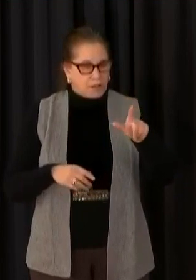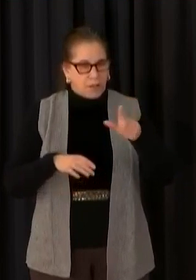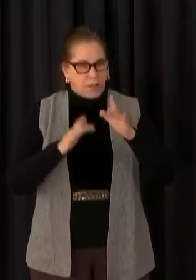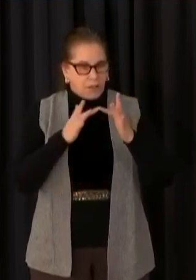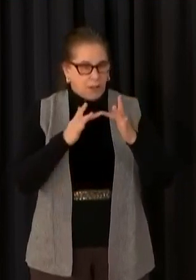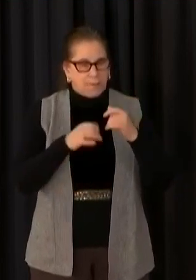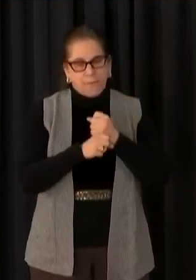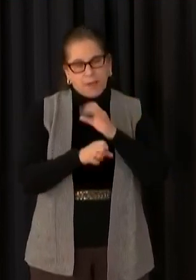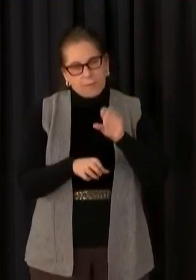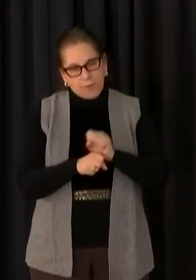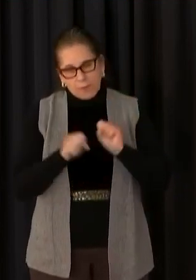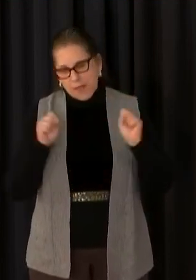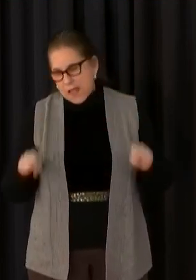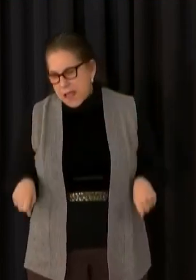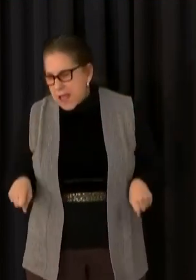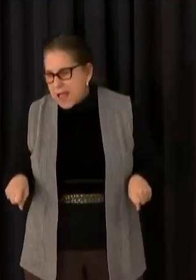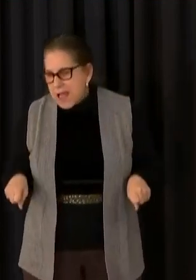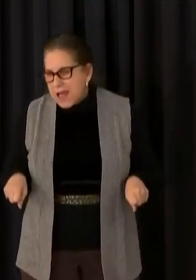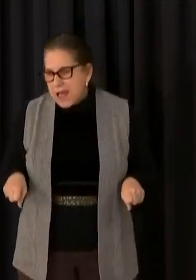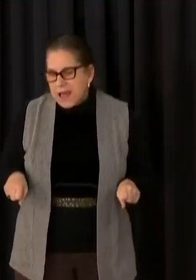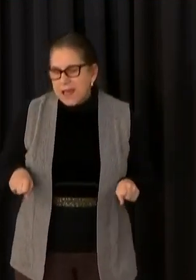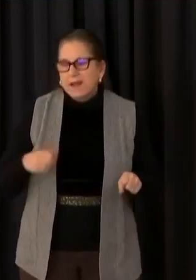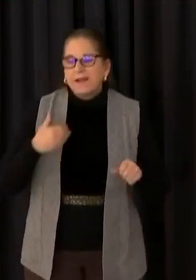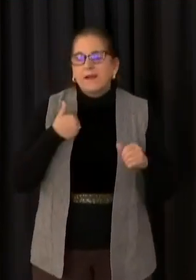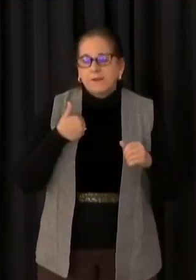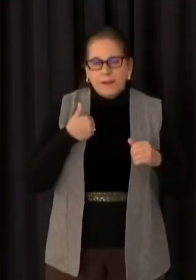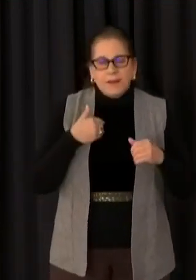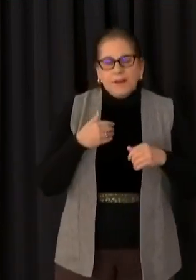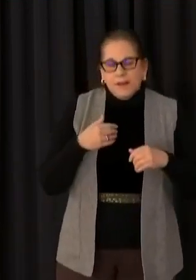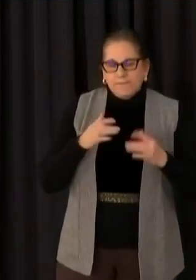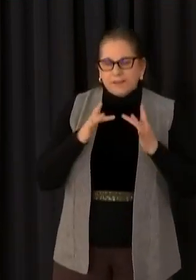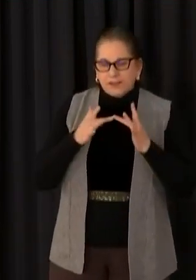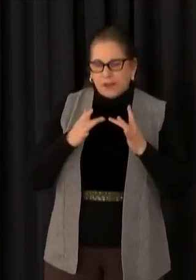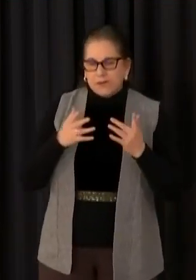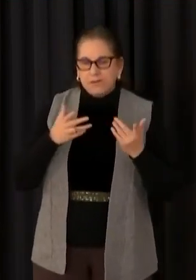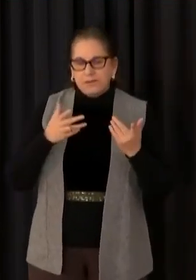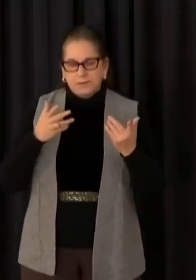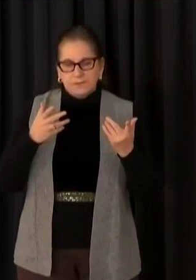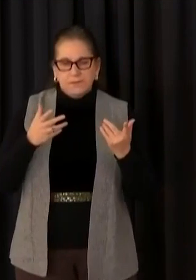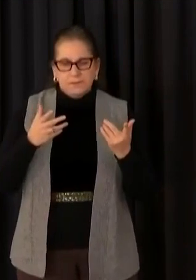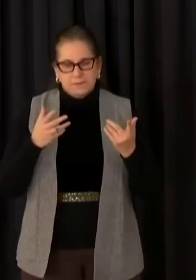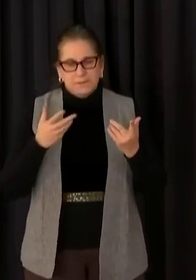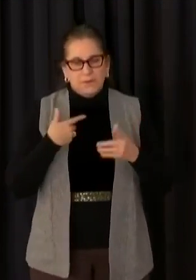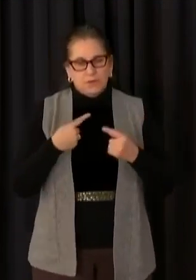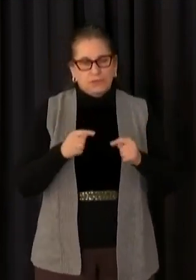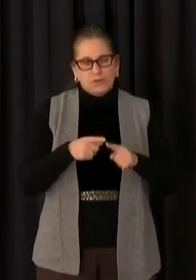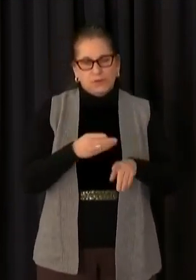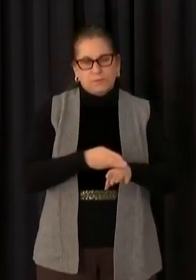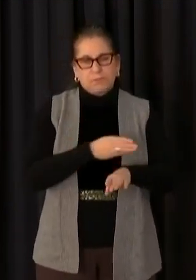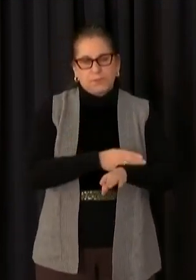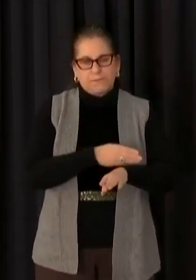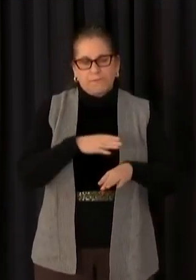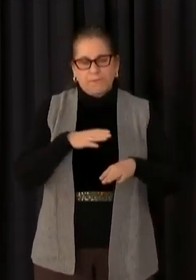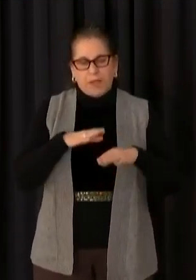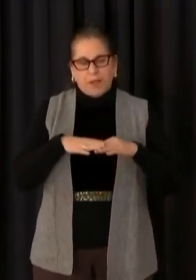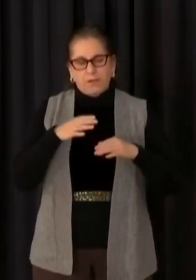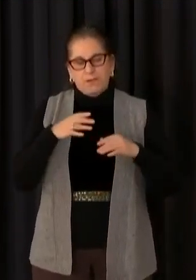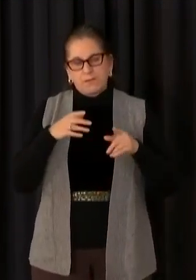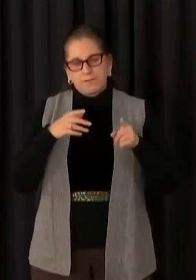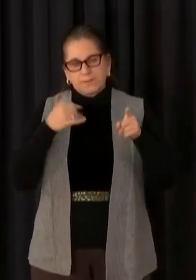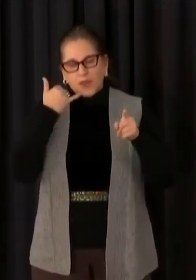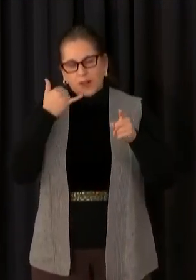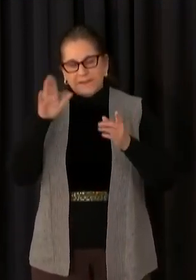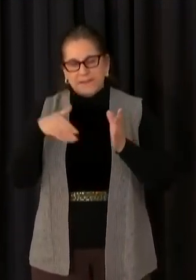with going through the internet process. And we have bolstered the number of people who are working in the call center to assist people in